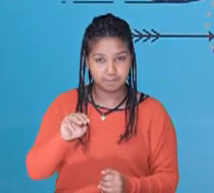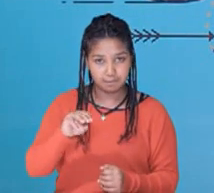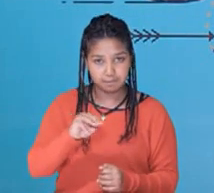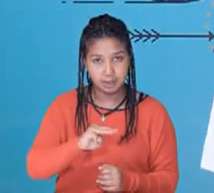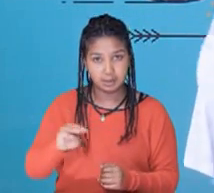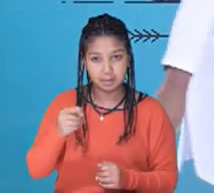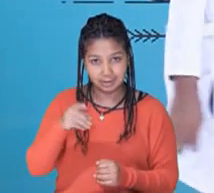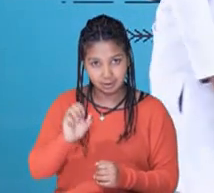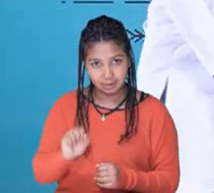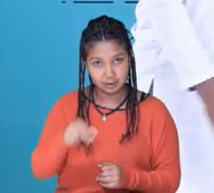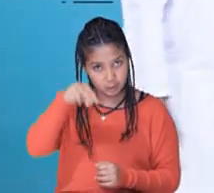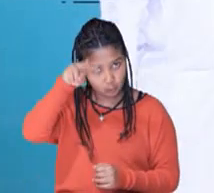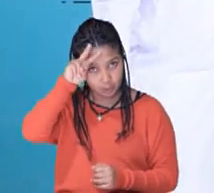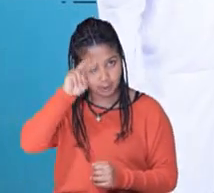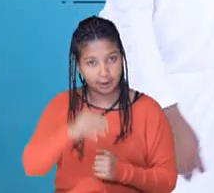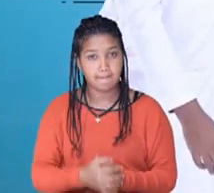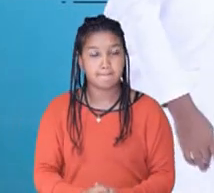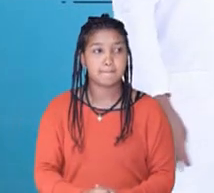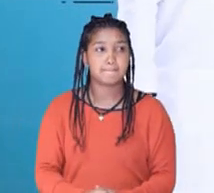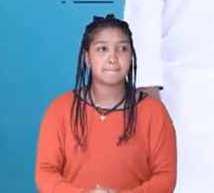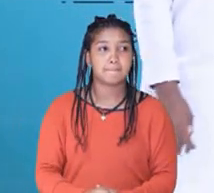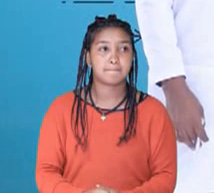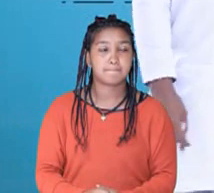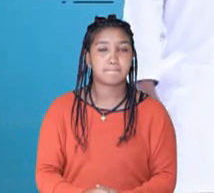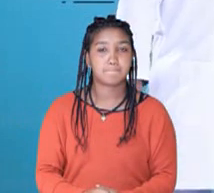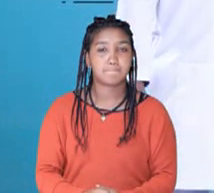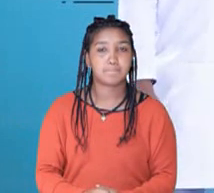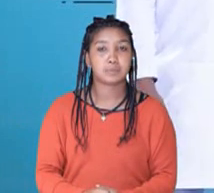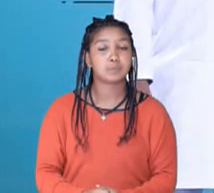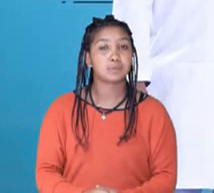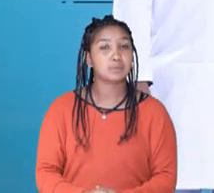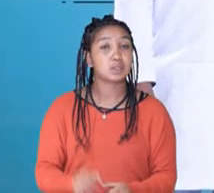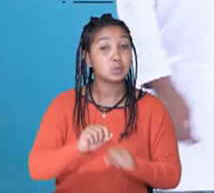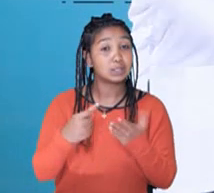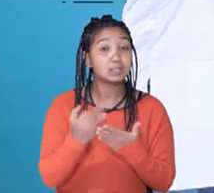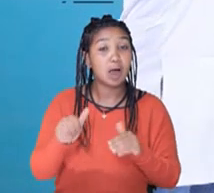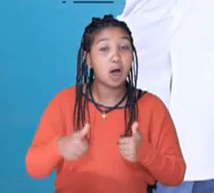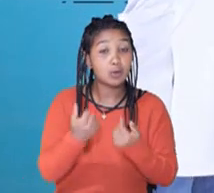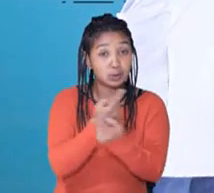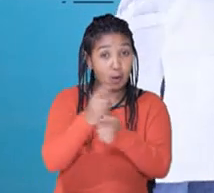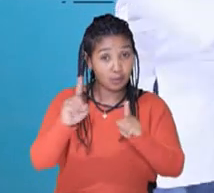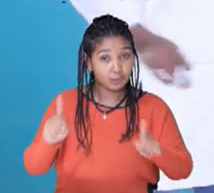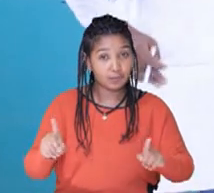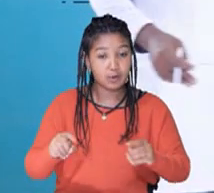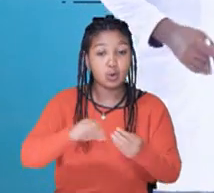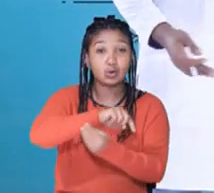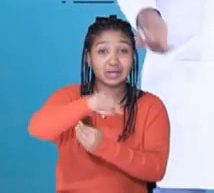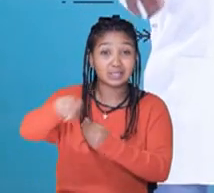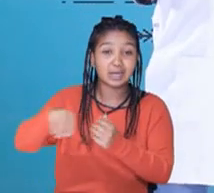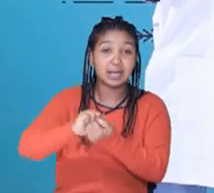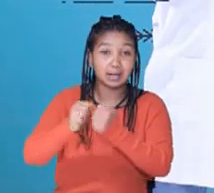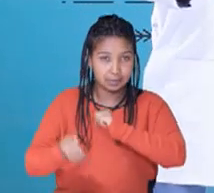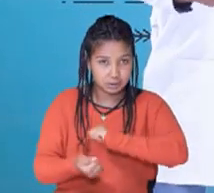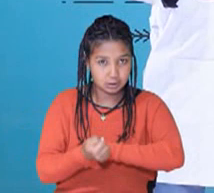meter per second squared. 5 meter per second squared. So this is how we solve rotational